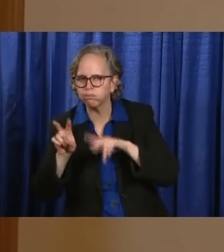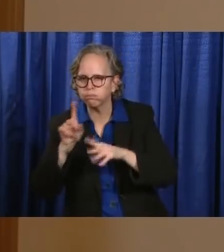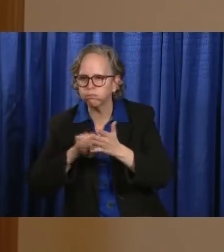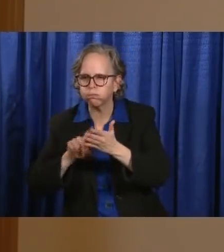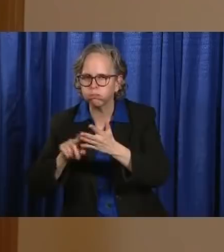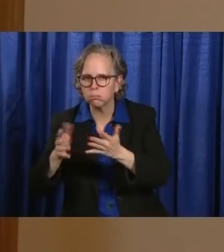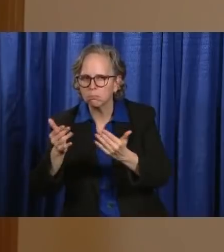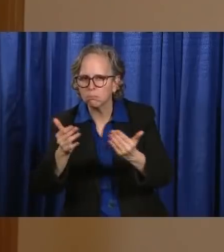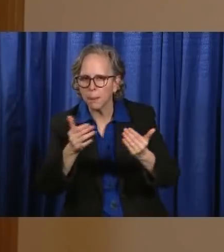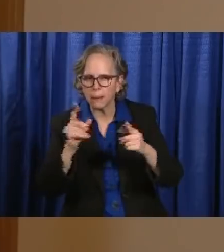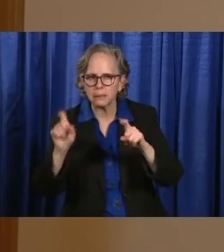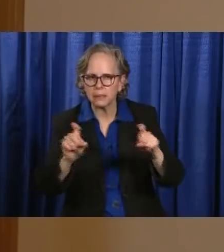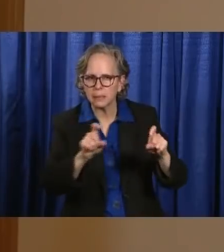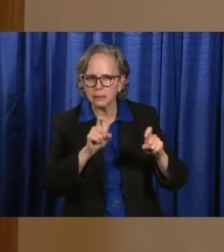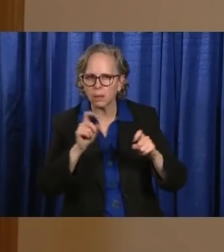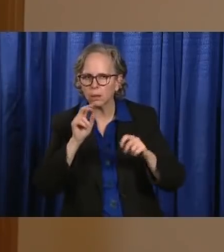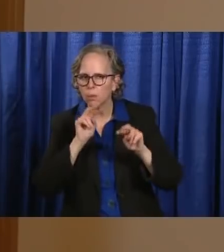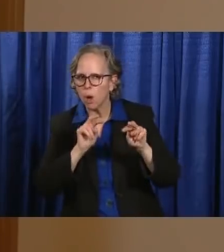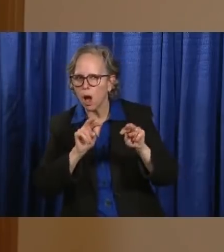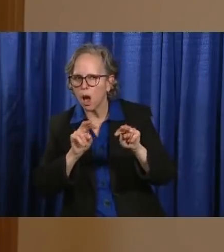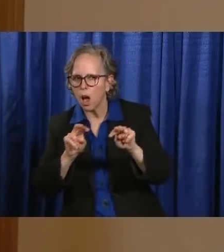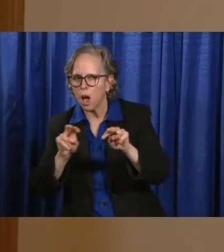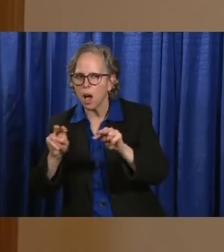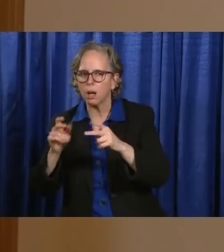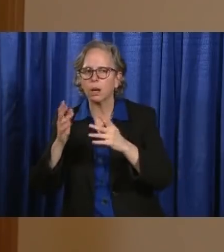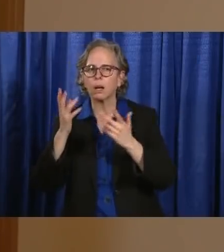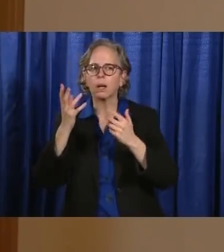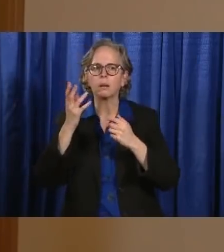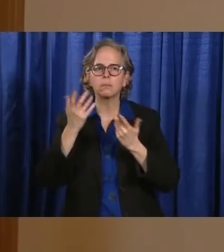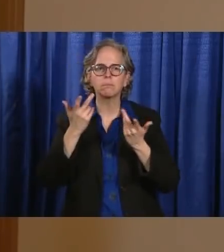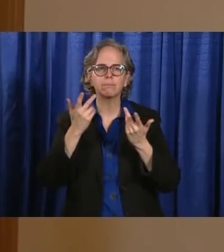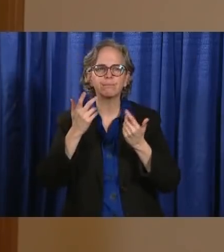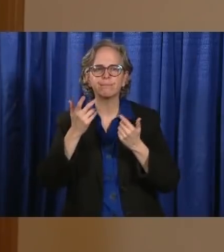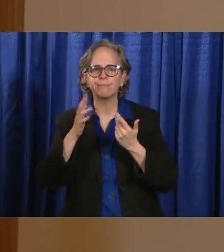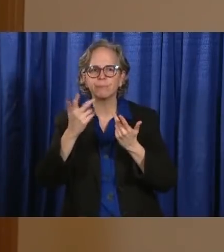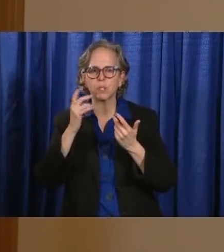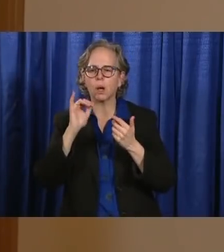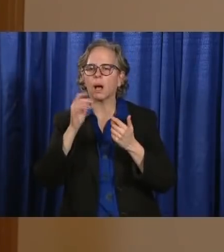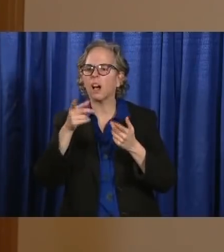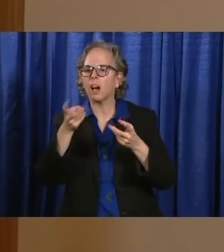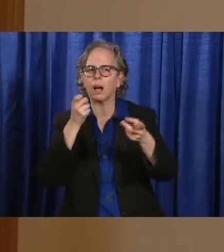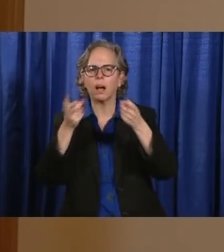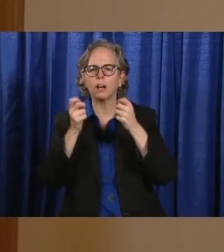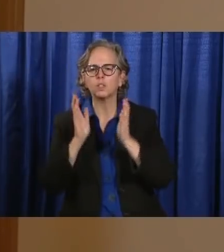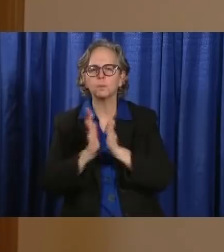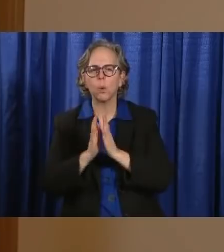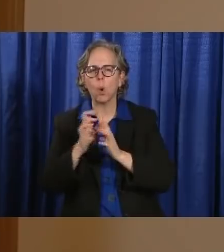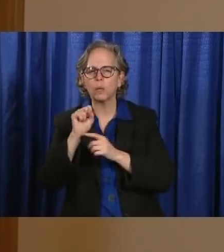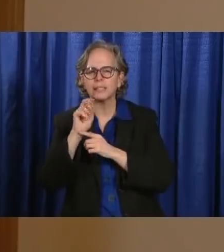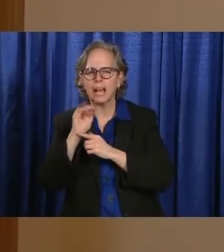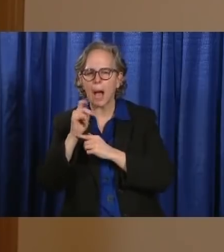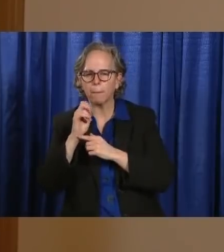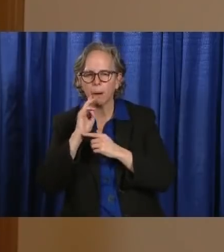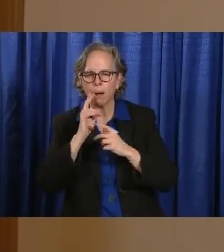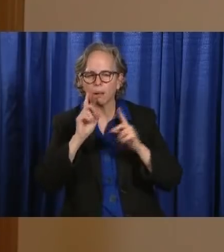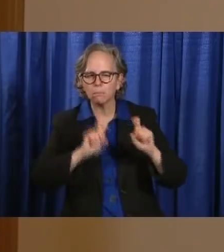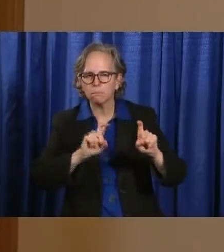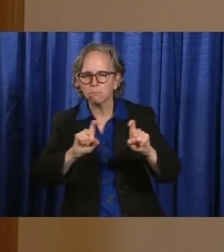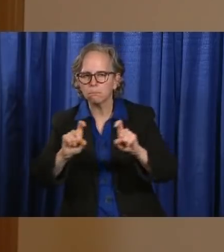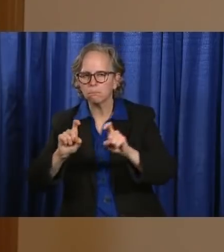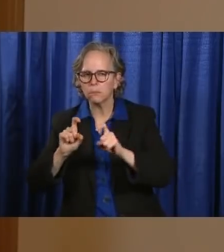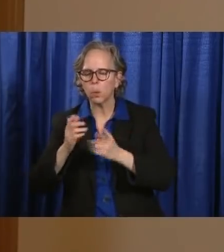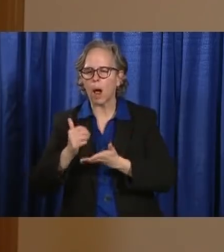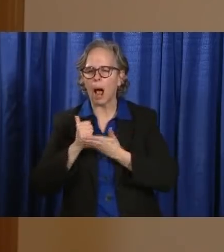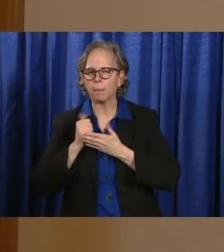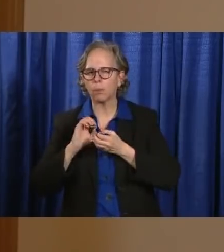general population. I think that will help us understand a better picture of who is truly positive. Remember, it's spreading